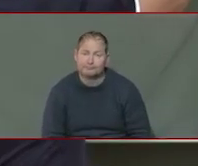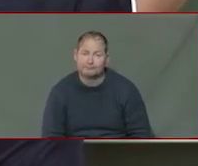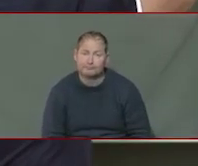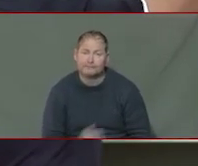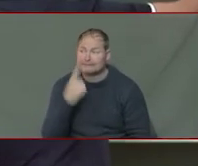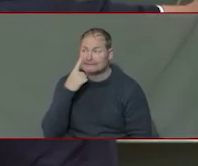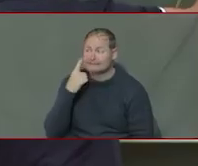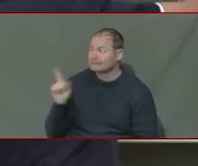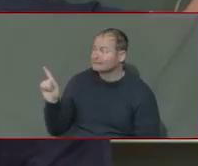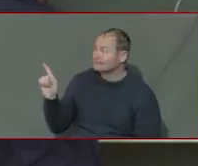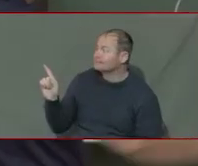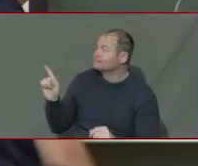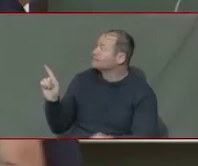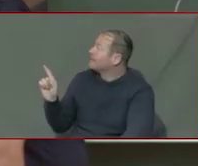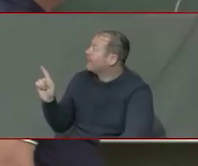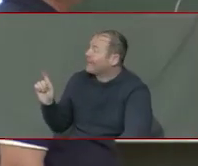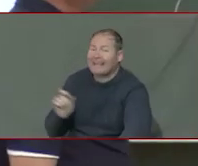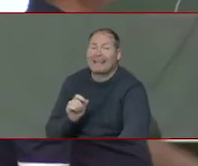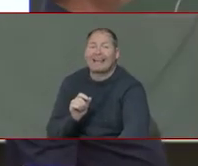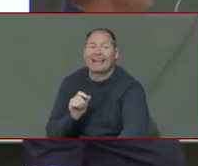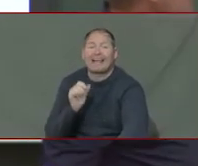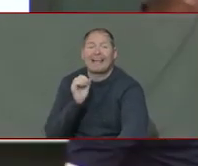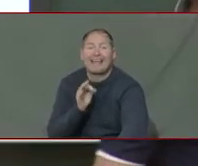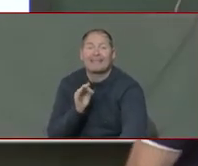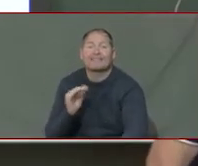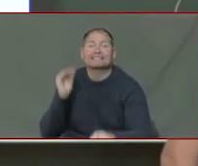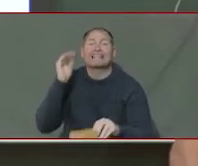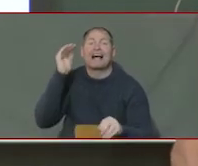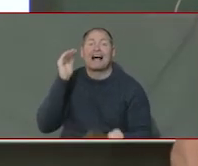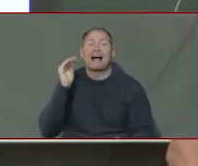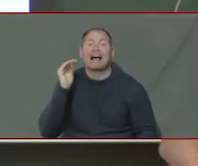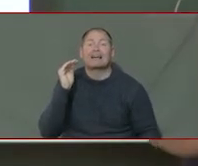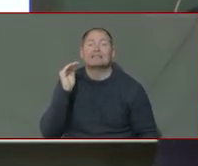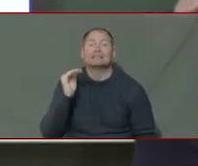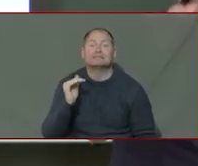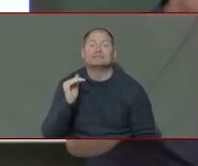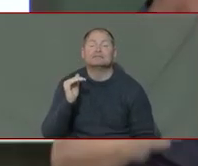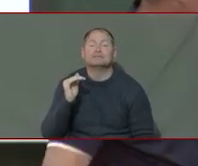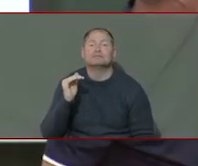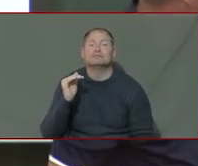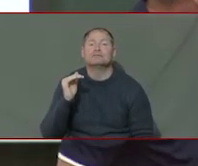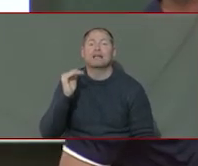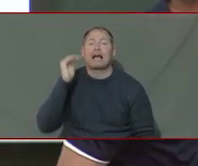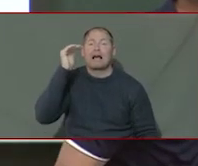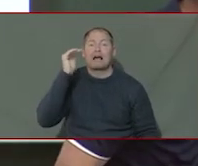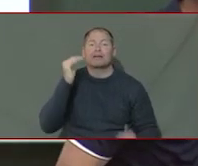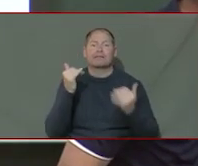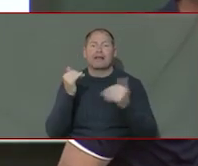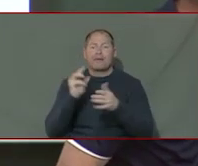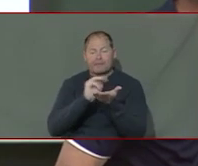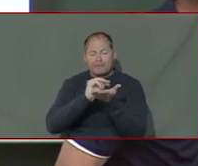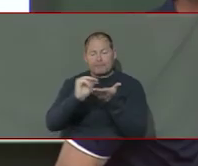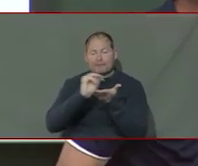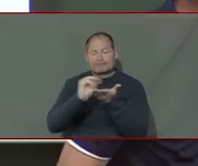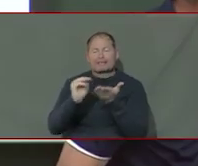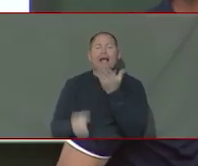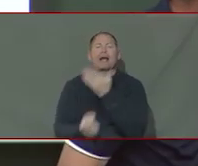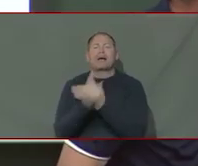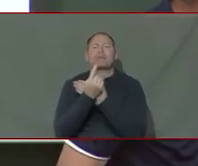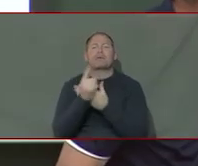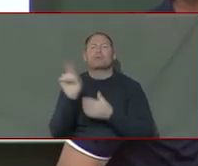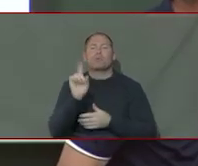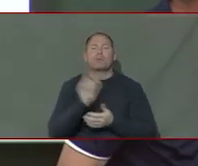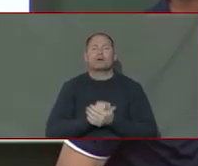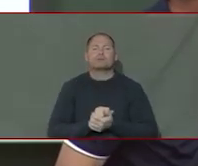here, if it's too high, the messenger insulin must give the message for something to happen. What must happen?